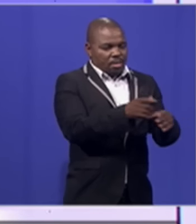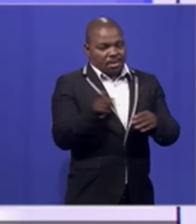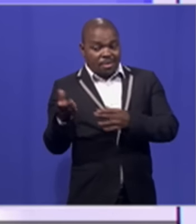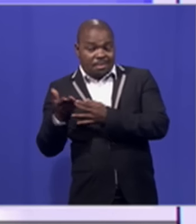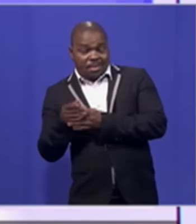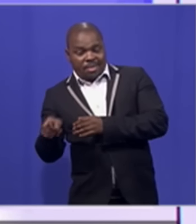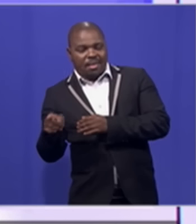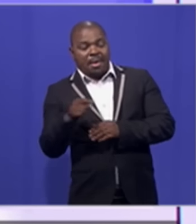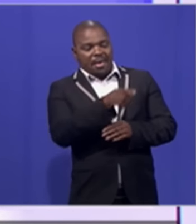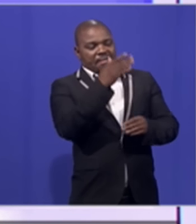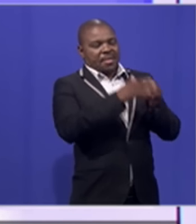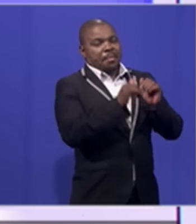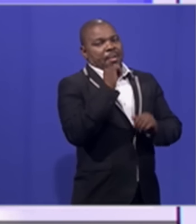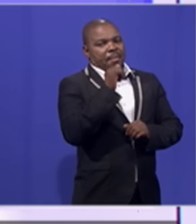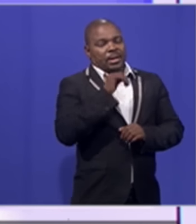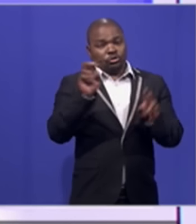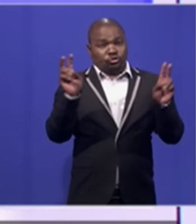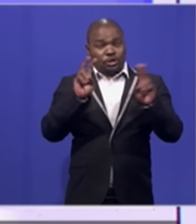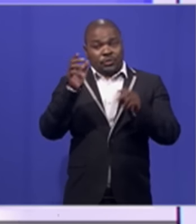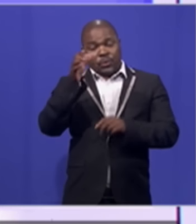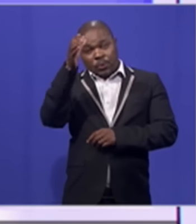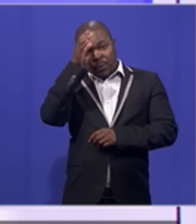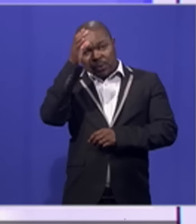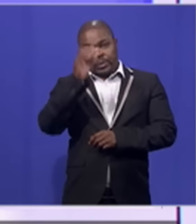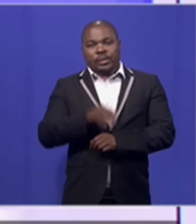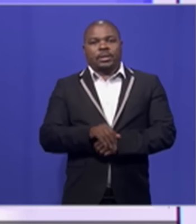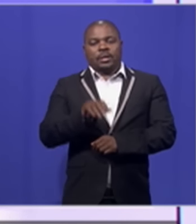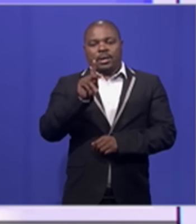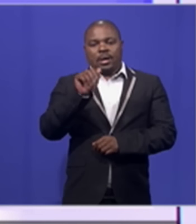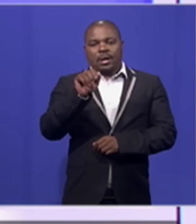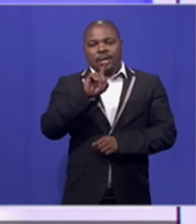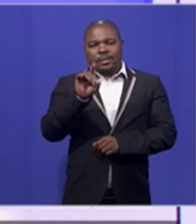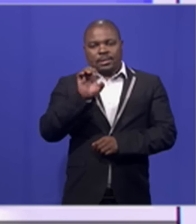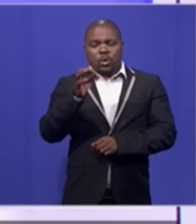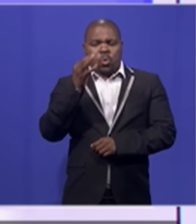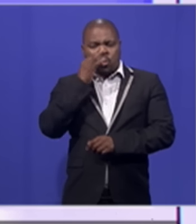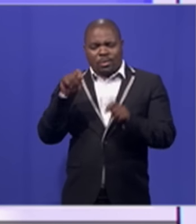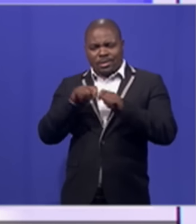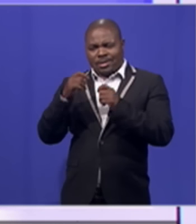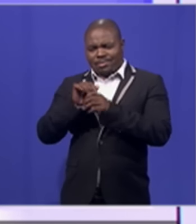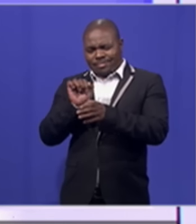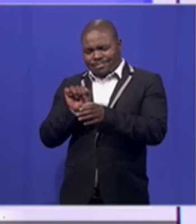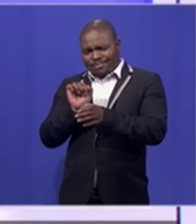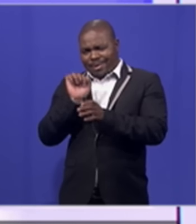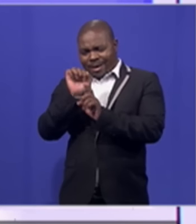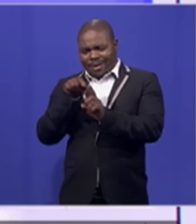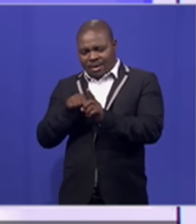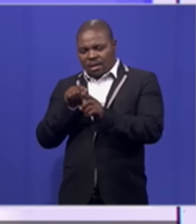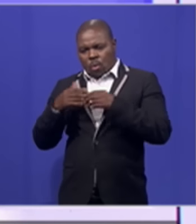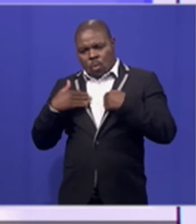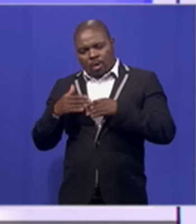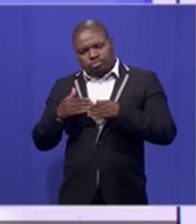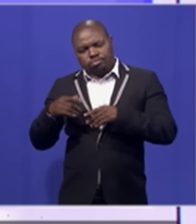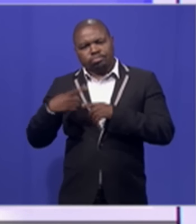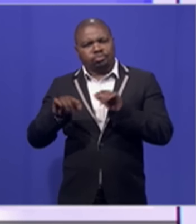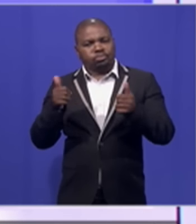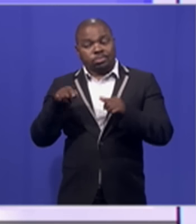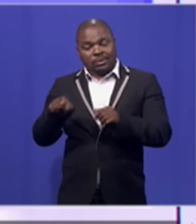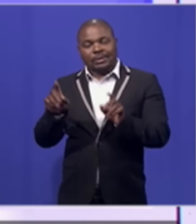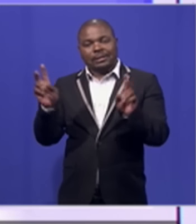maobane. Mokwetlisi wa Kaizer Chiefs Cedric Kaze o re sehlopha se ikemiseditse ho qala selemo ka noto e hodimo ha Kaizer Chiefs